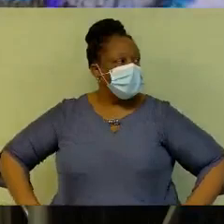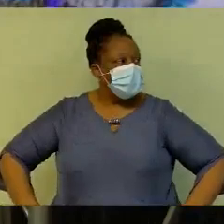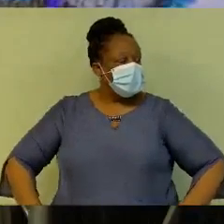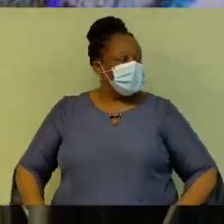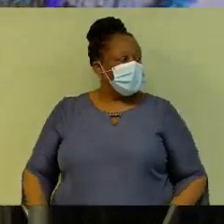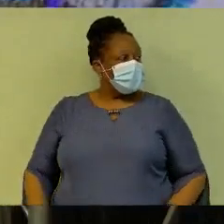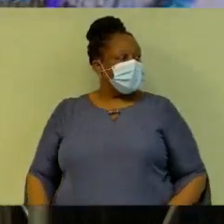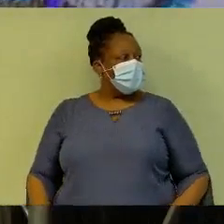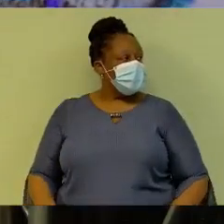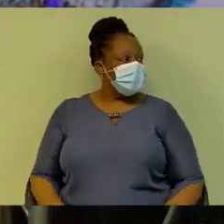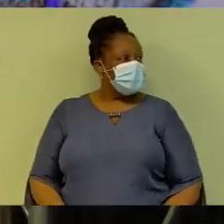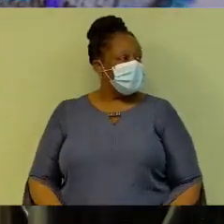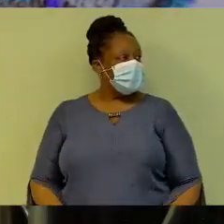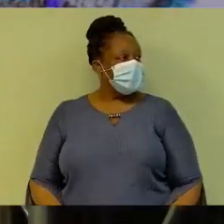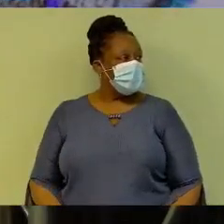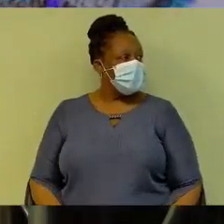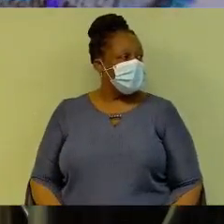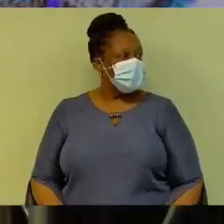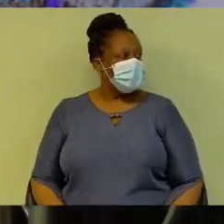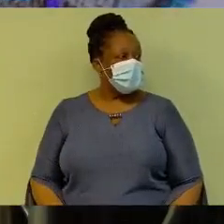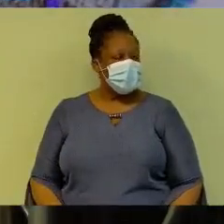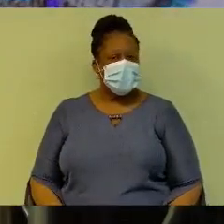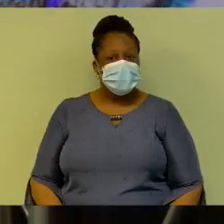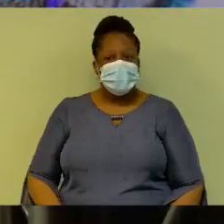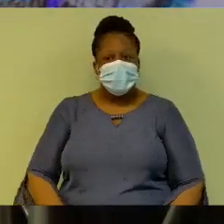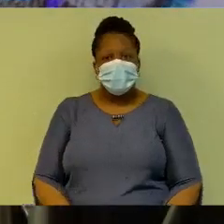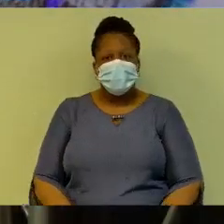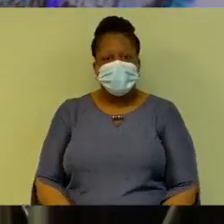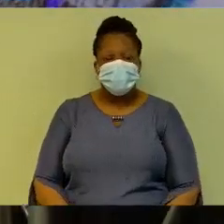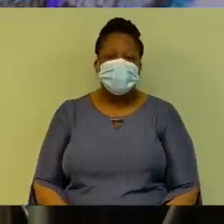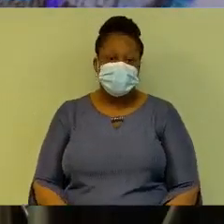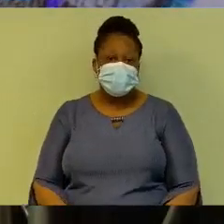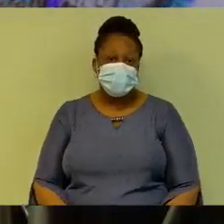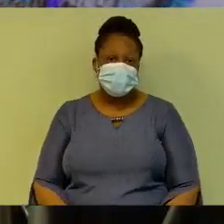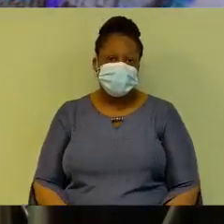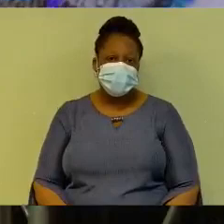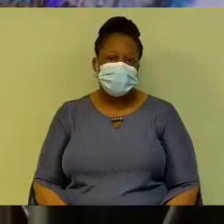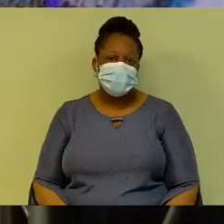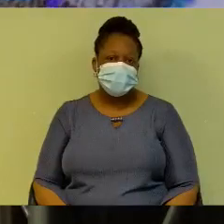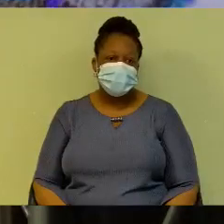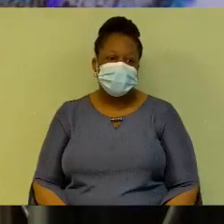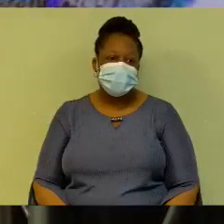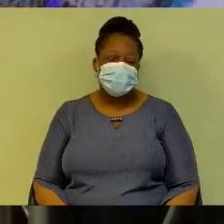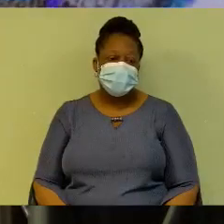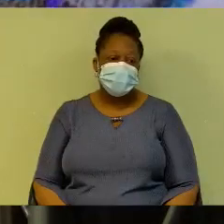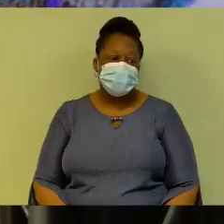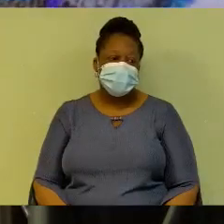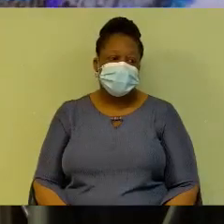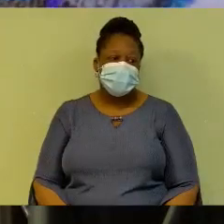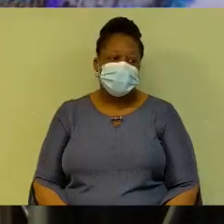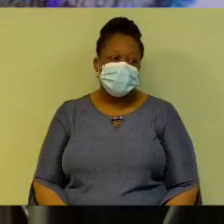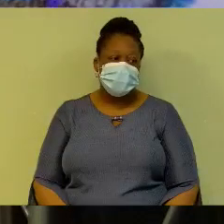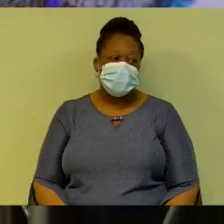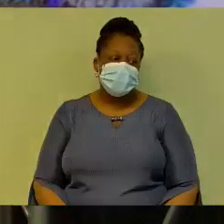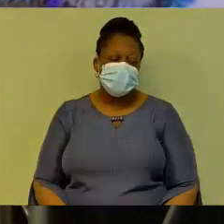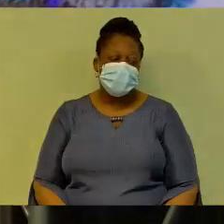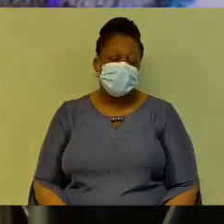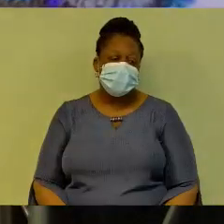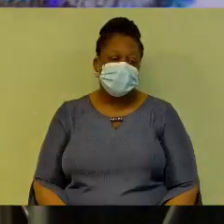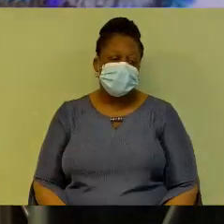and policy framework which is guided by international and regional commitments such as the Sustainable Development